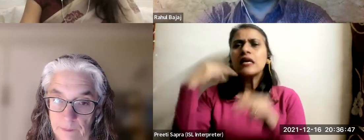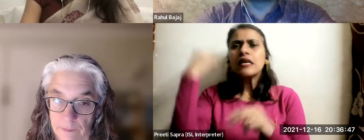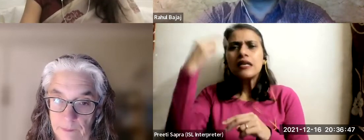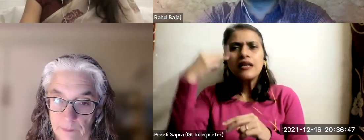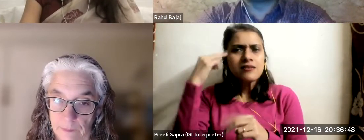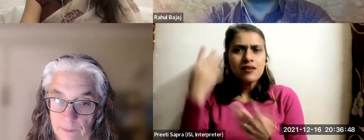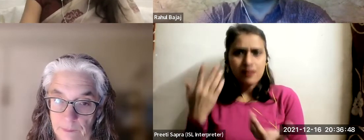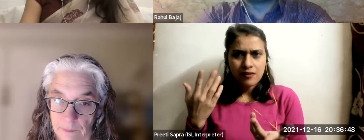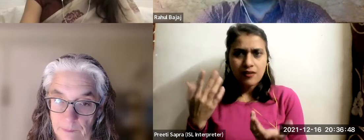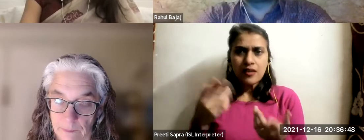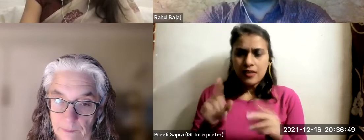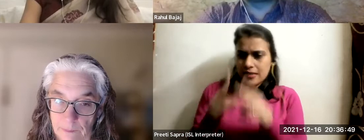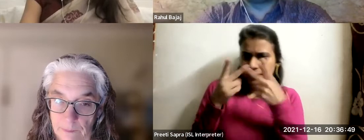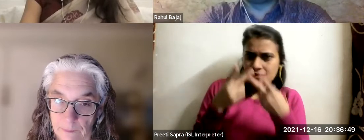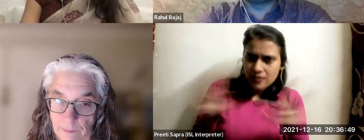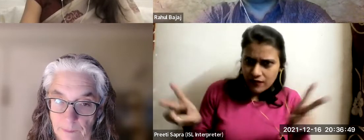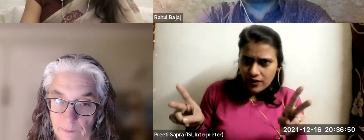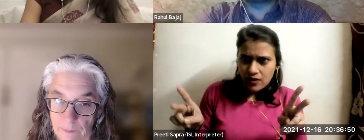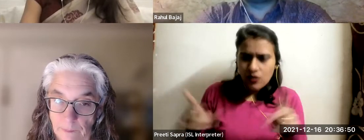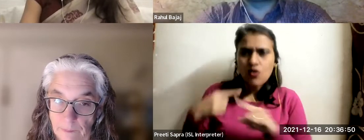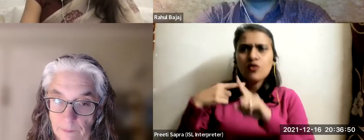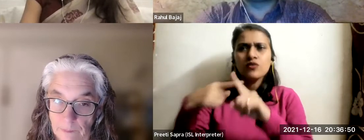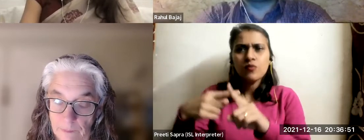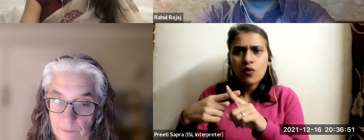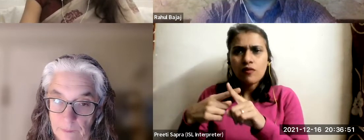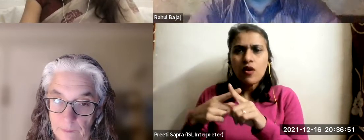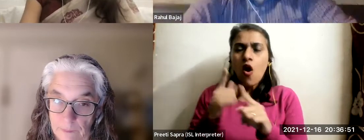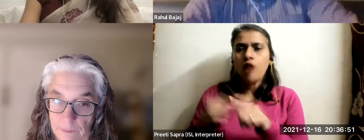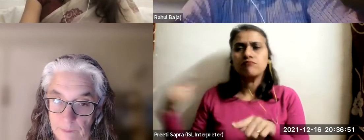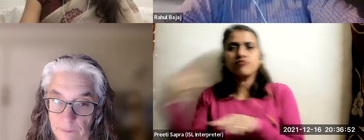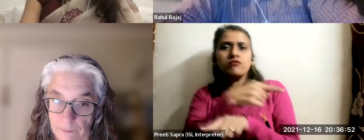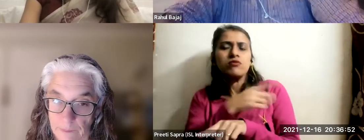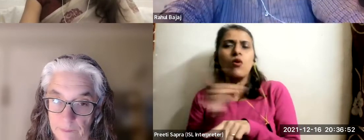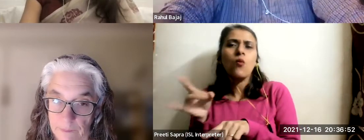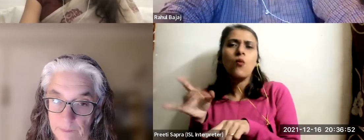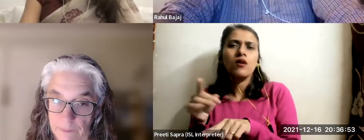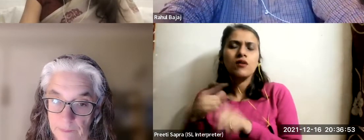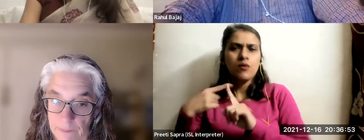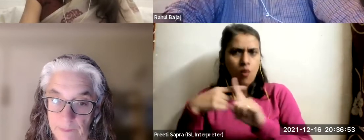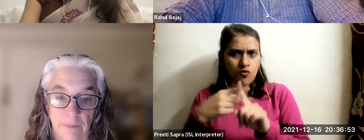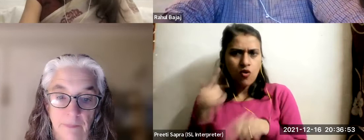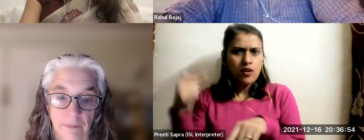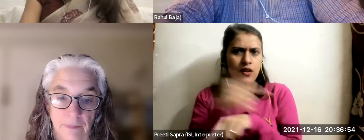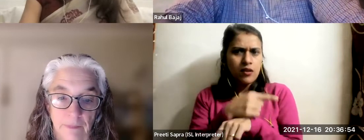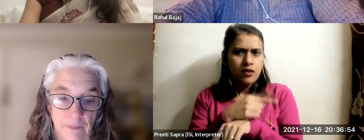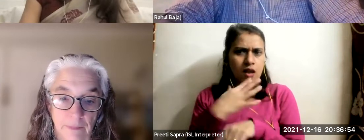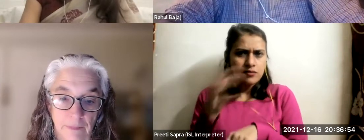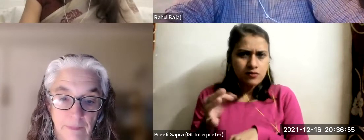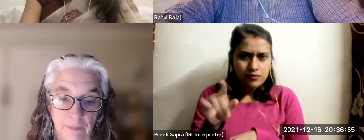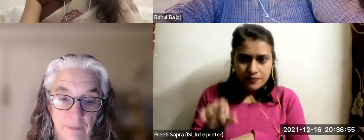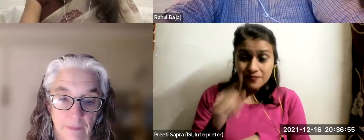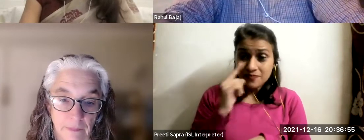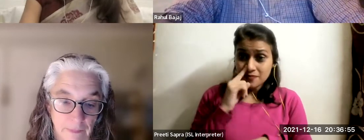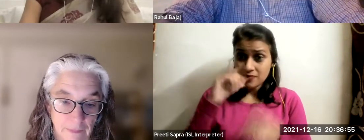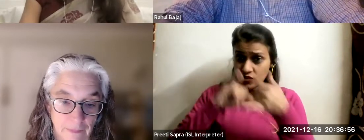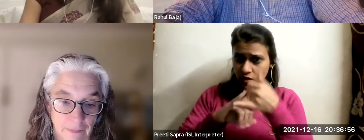are either indifferent to it or positively against it. Lainey, I'm just going to clarify. Public sector for you will